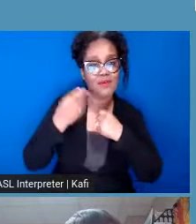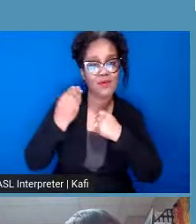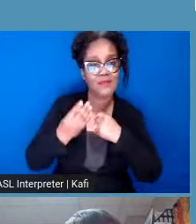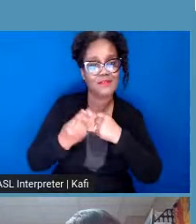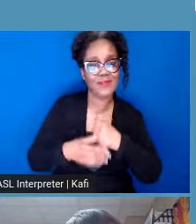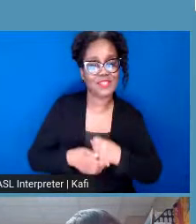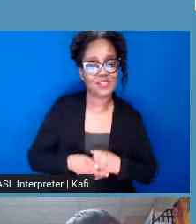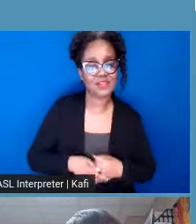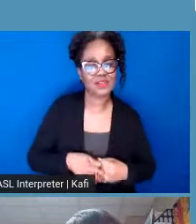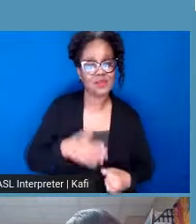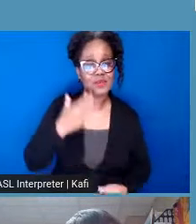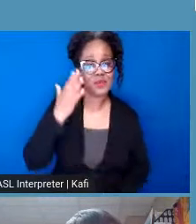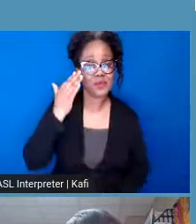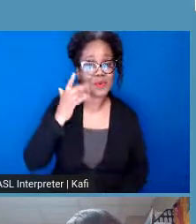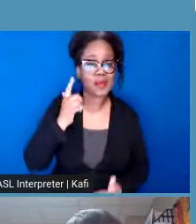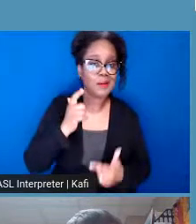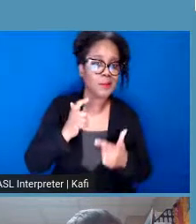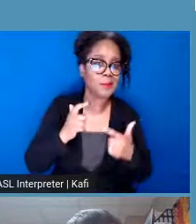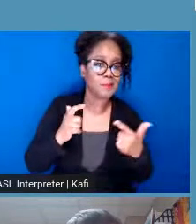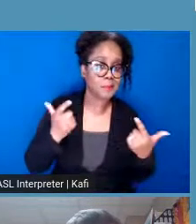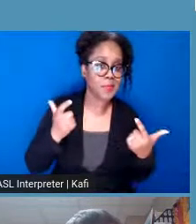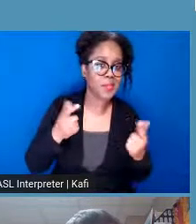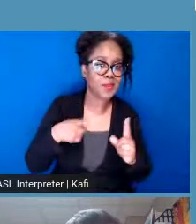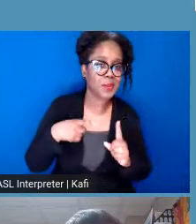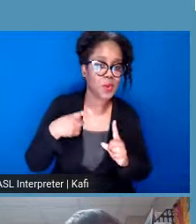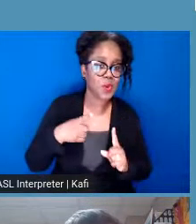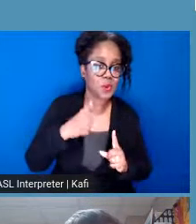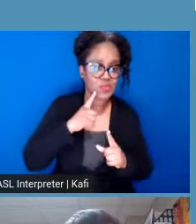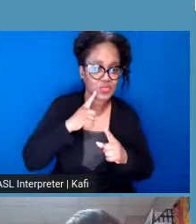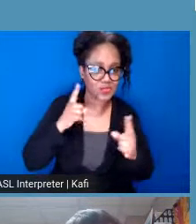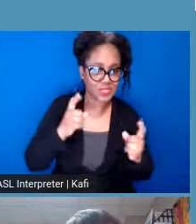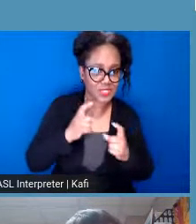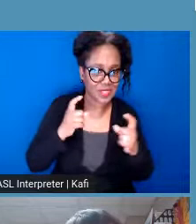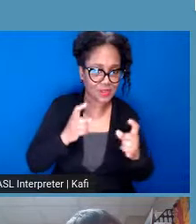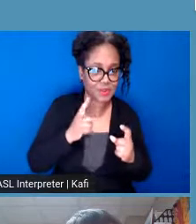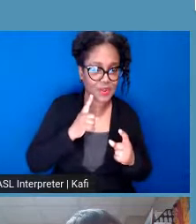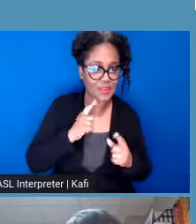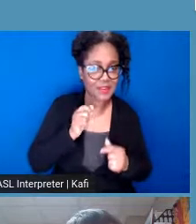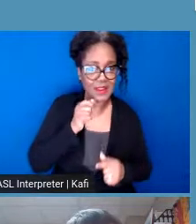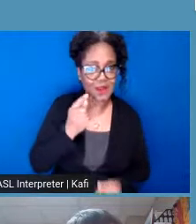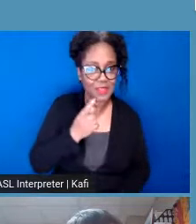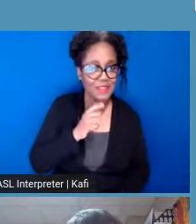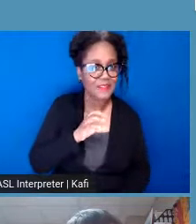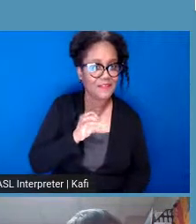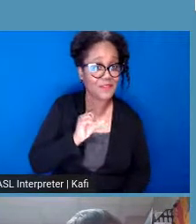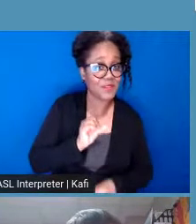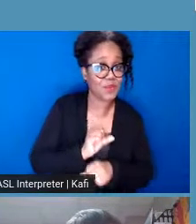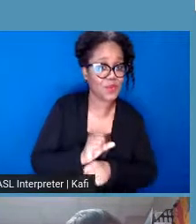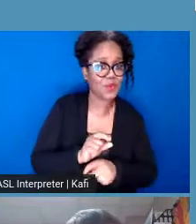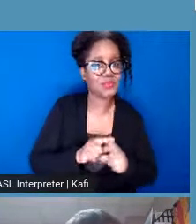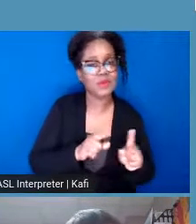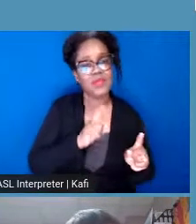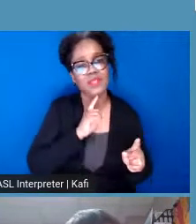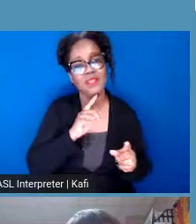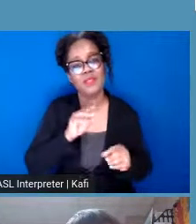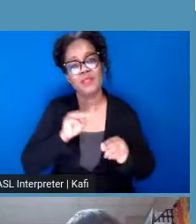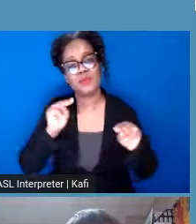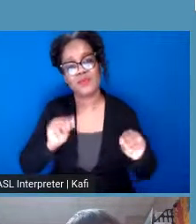was to celebrate these 50 works, but also to celebrate our museum history and the people connected to